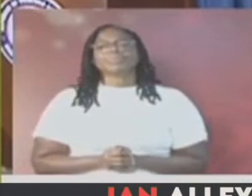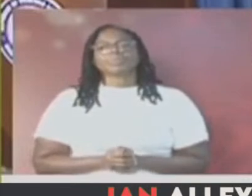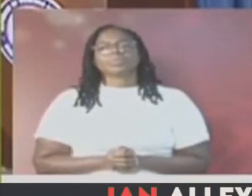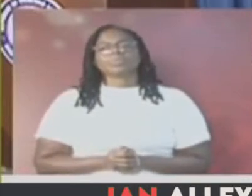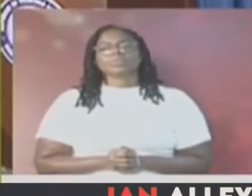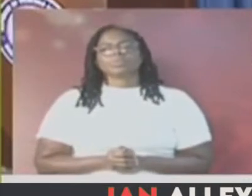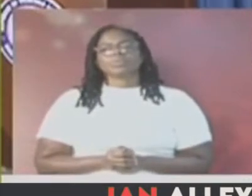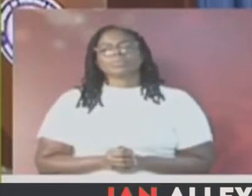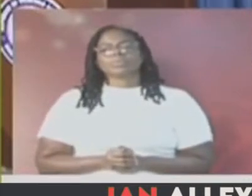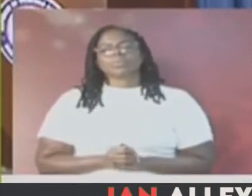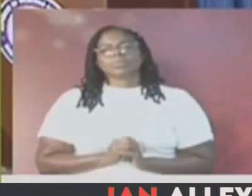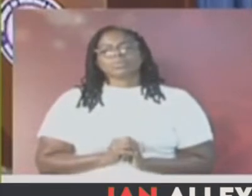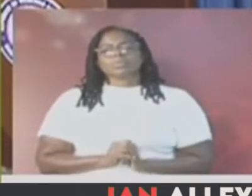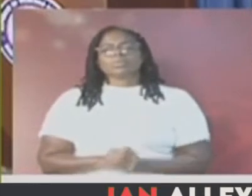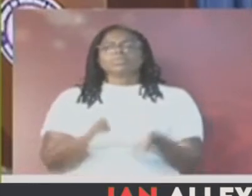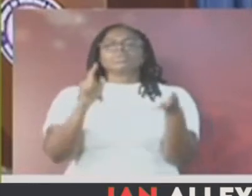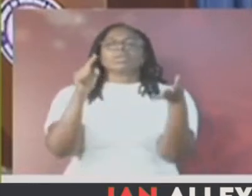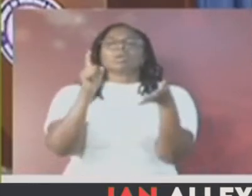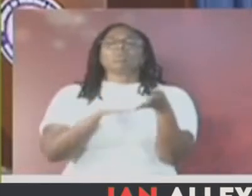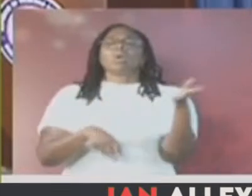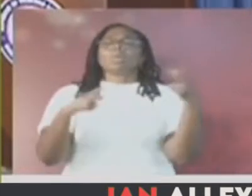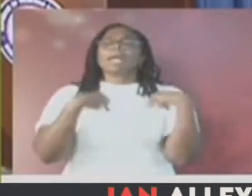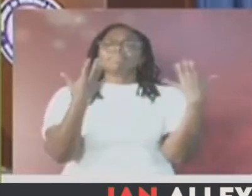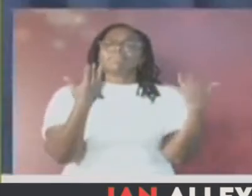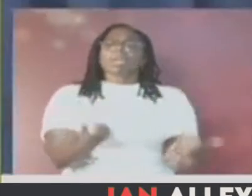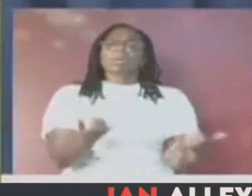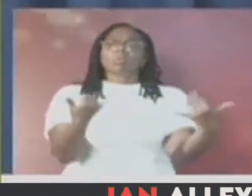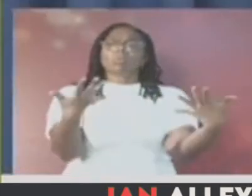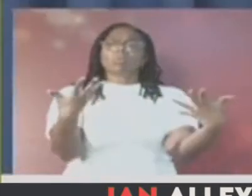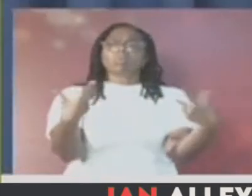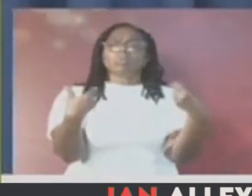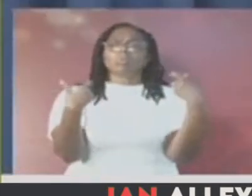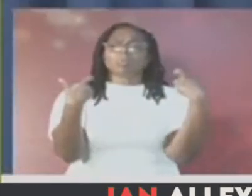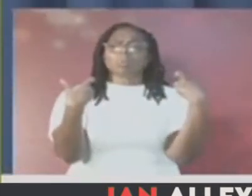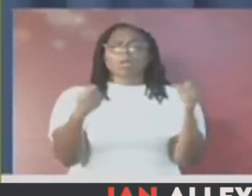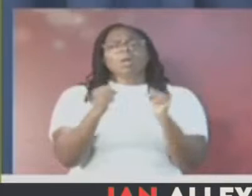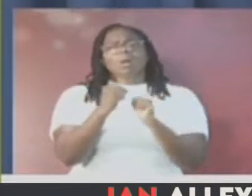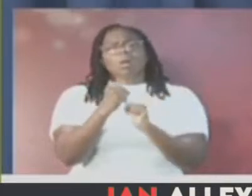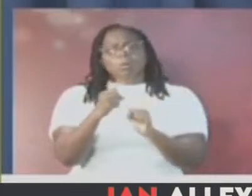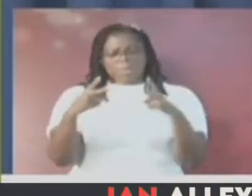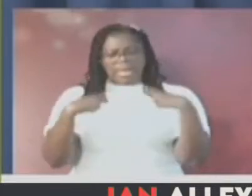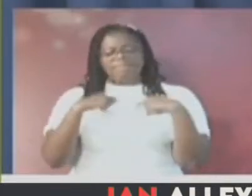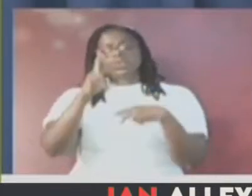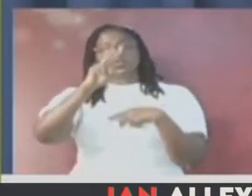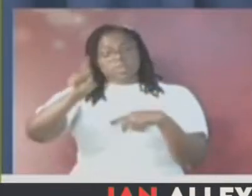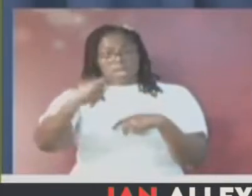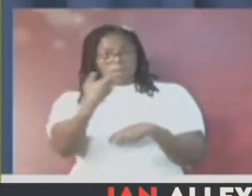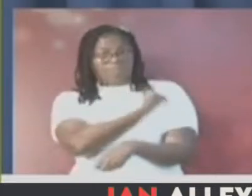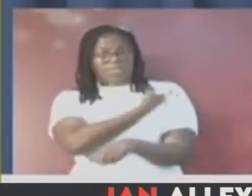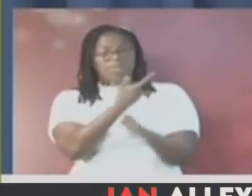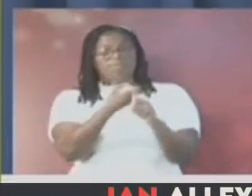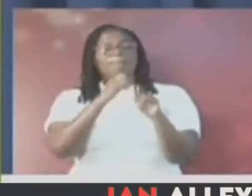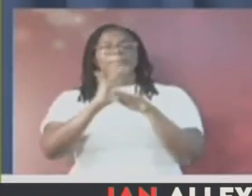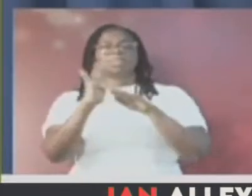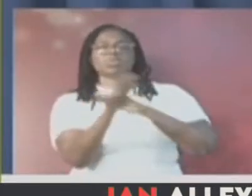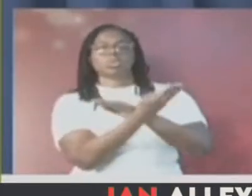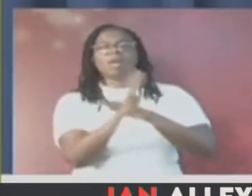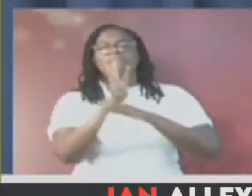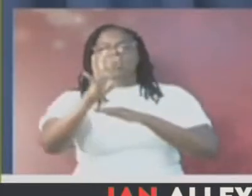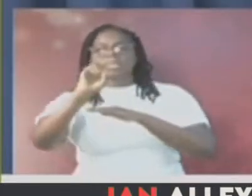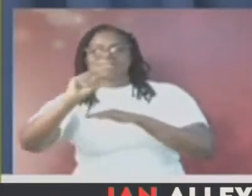what we have in country so far, let's just go back in time. 2,000 from the gift from Barbados, 40,000